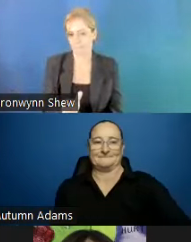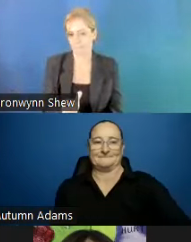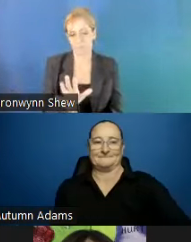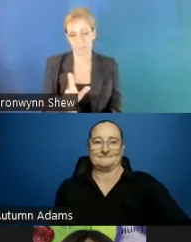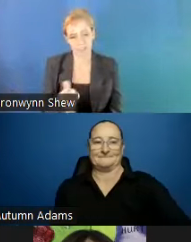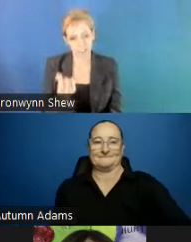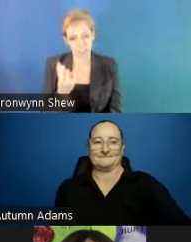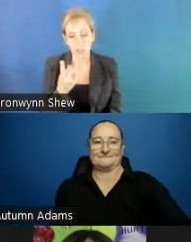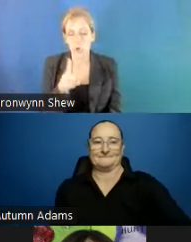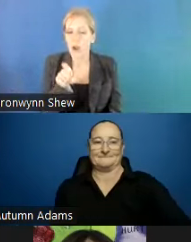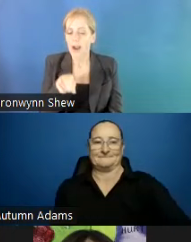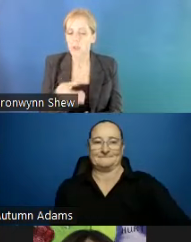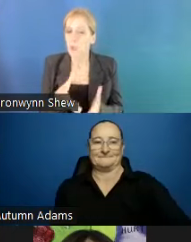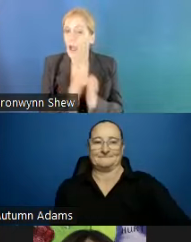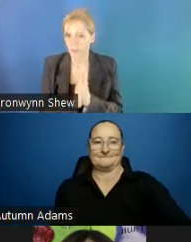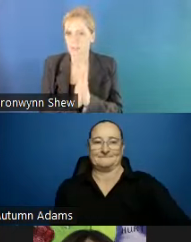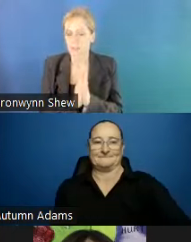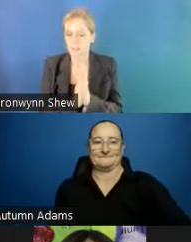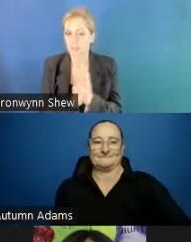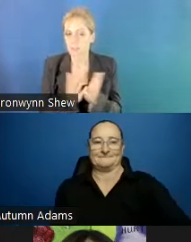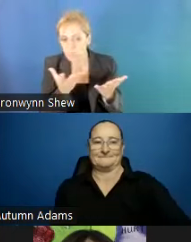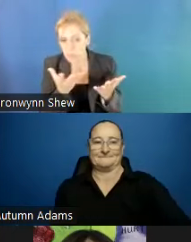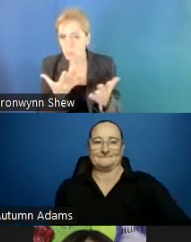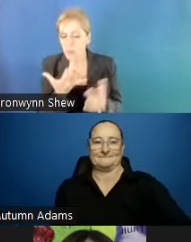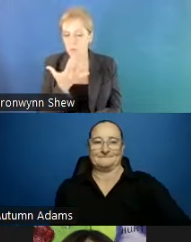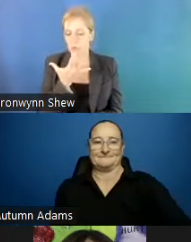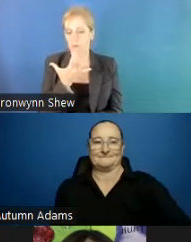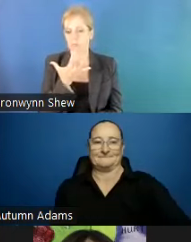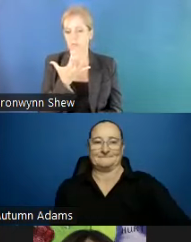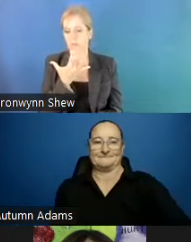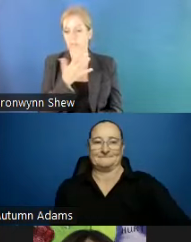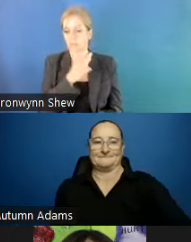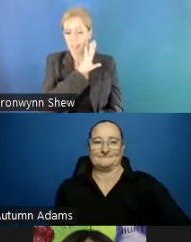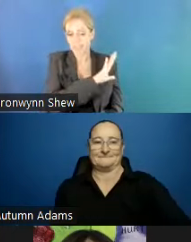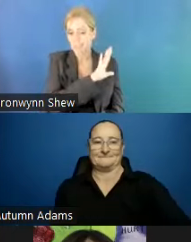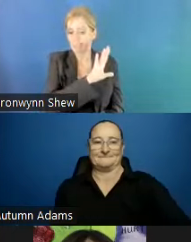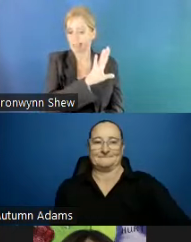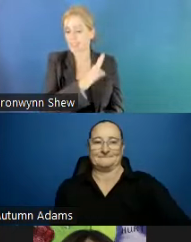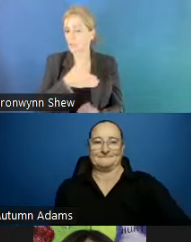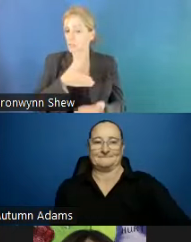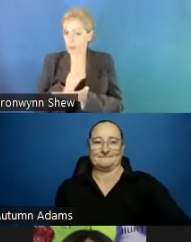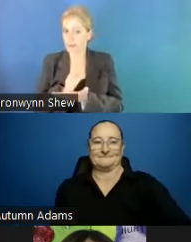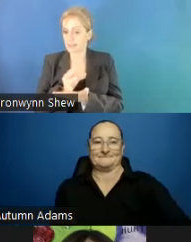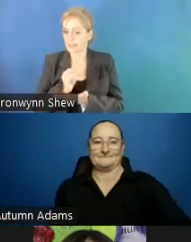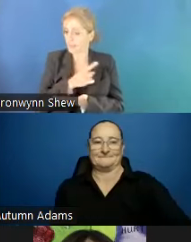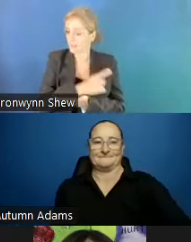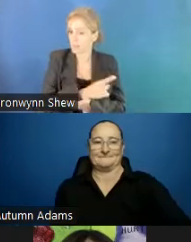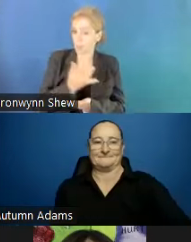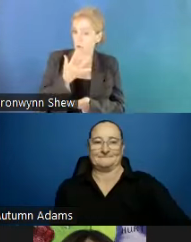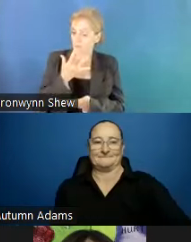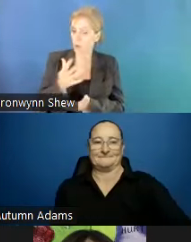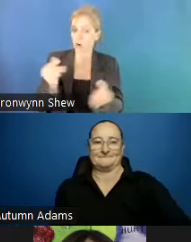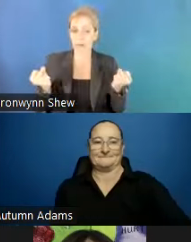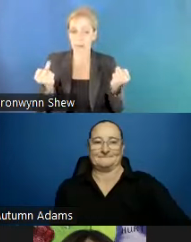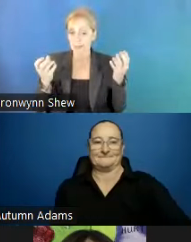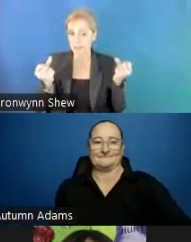just ask them what they prefer. It is their right. If they want to have ASL, signed English,